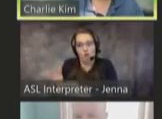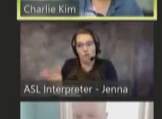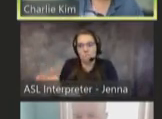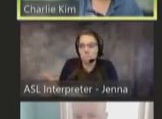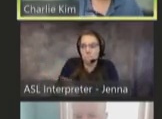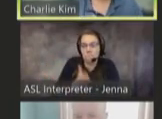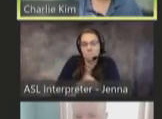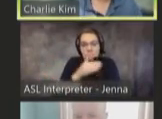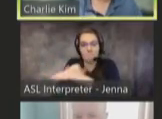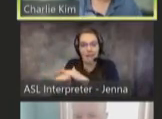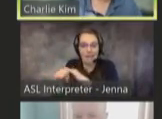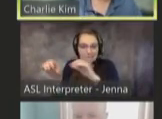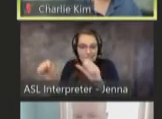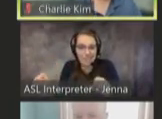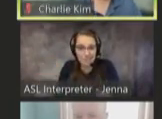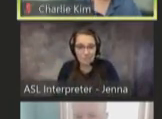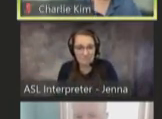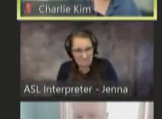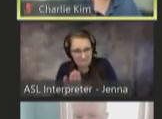Yes, thank you very much.